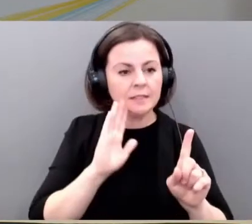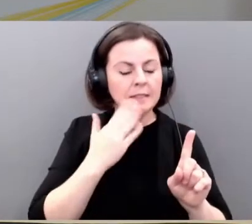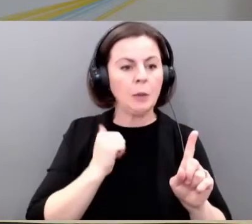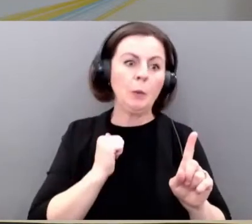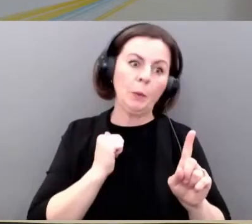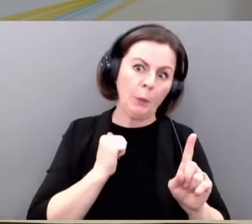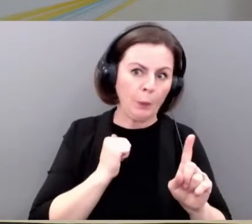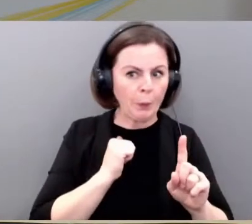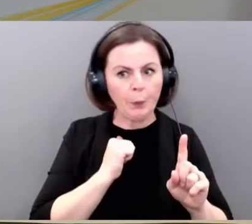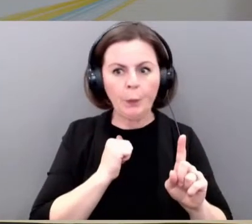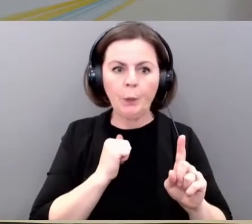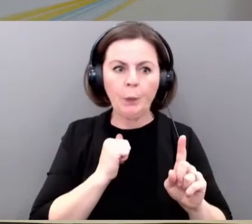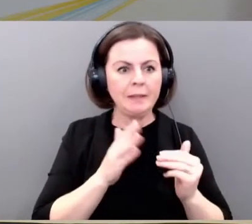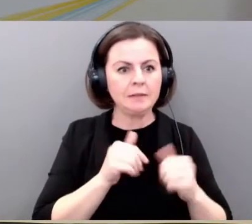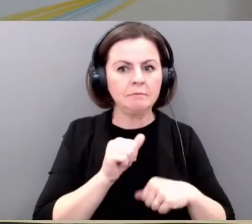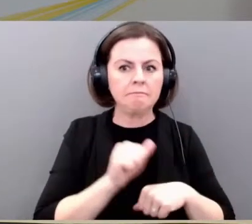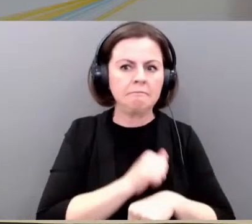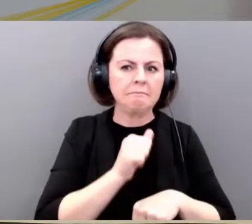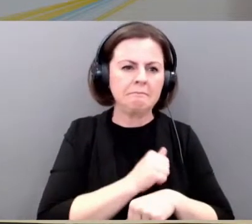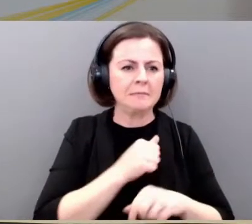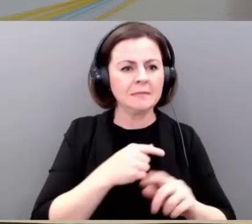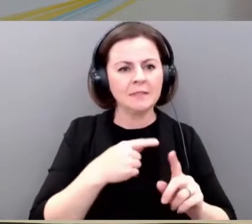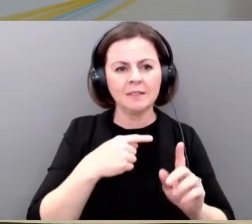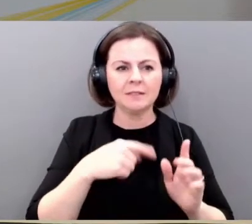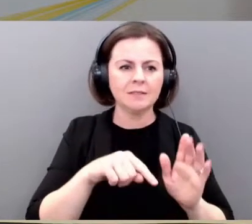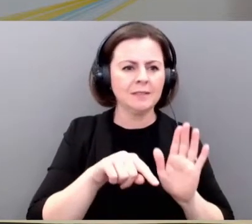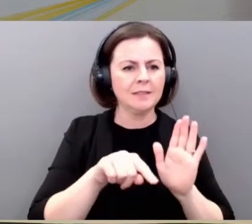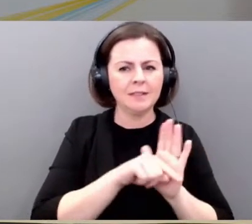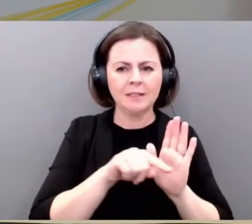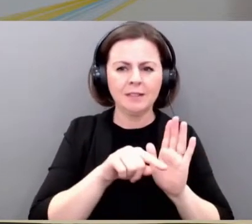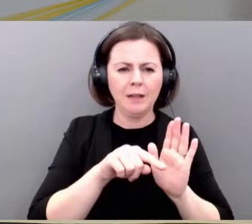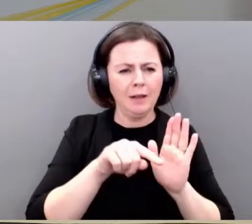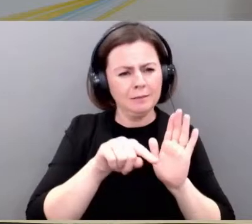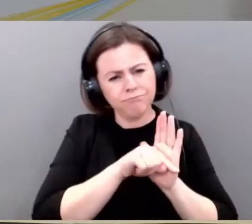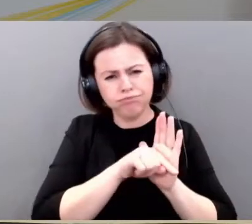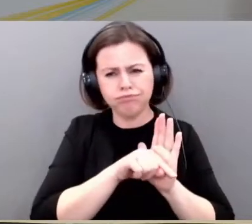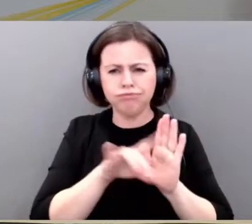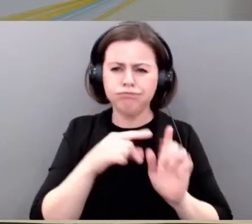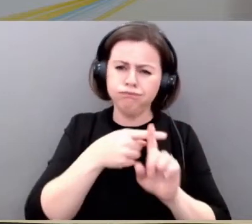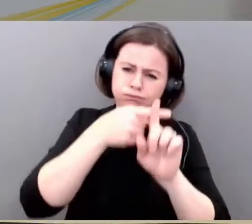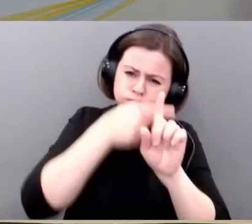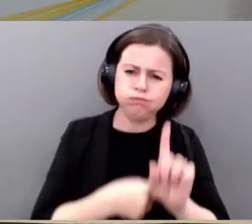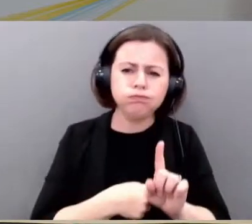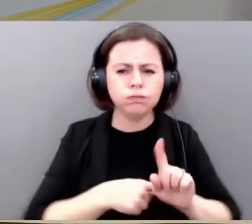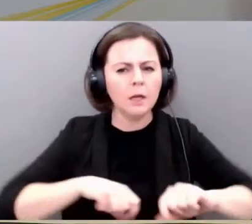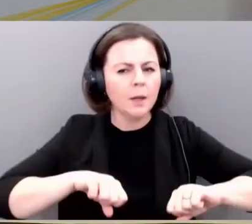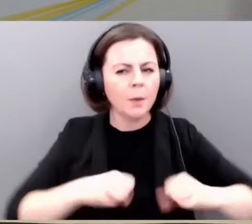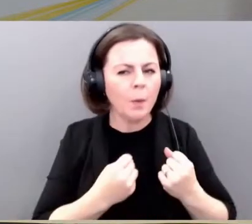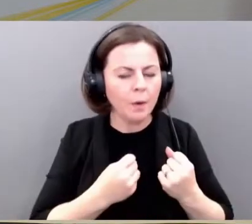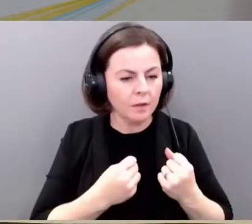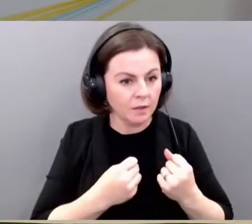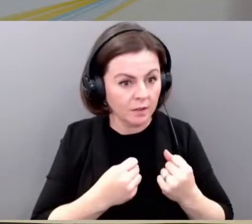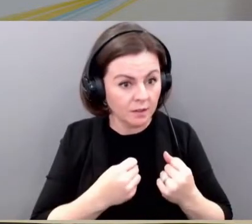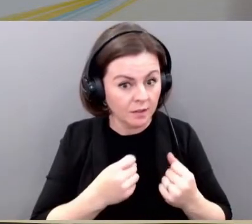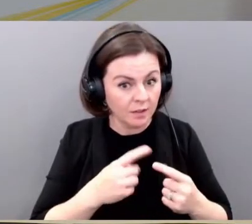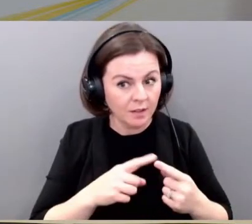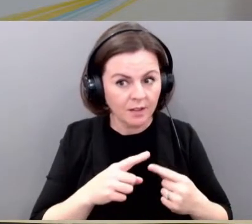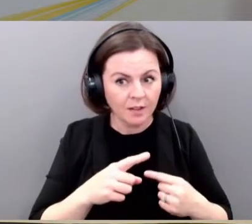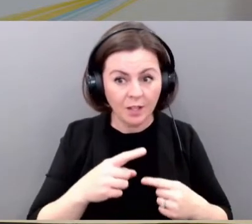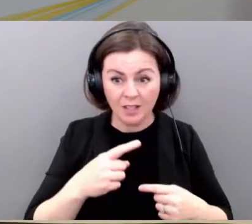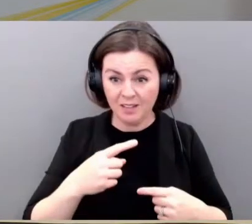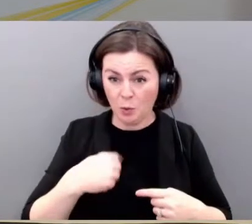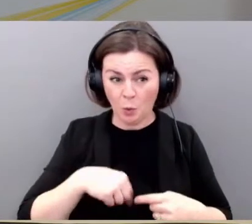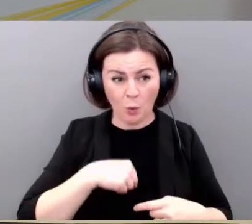because it has to be kept so cold and doesn't tolerate. But we're not getting a negative